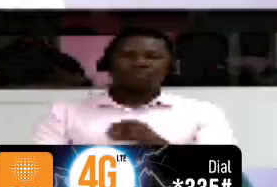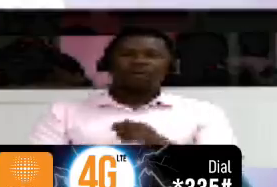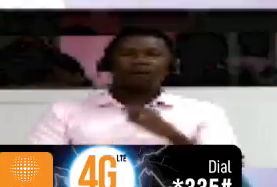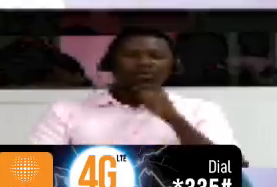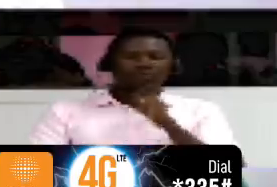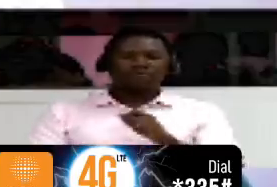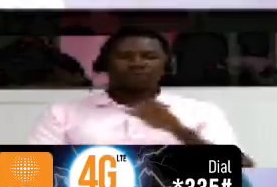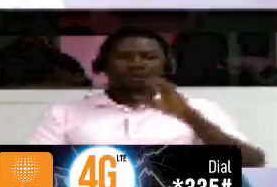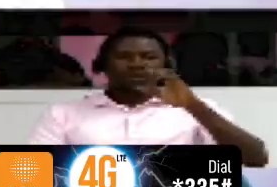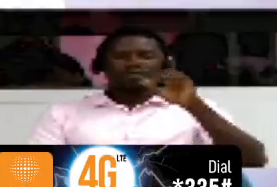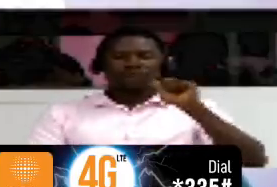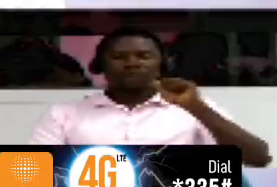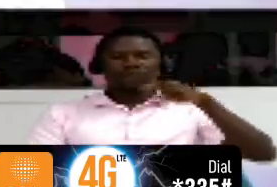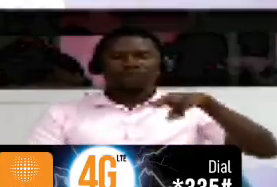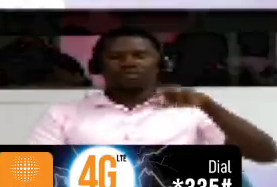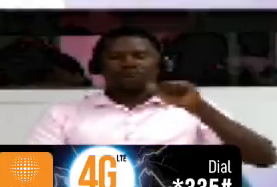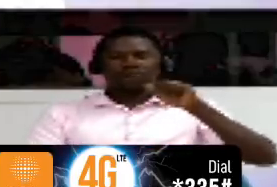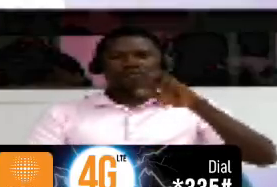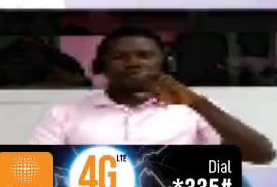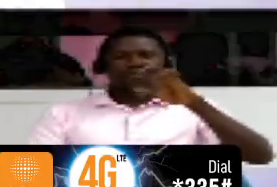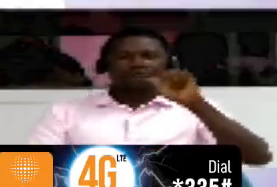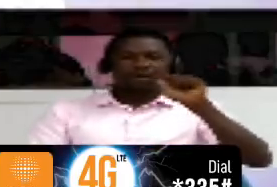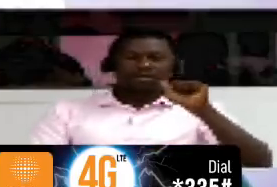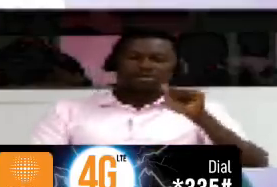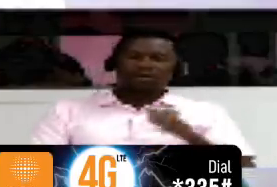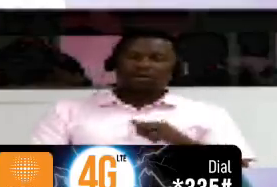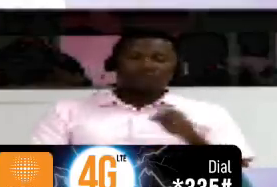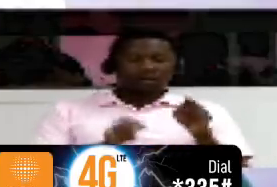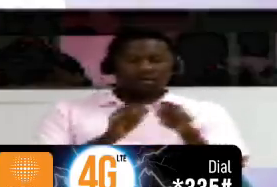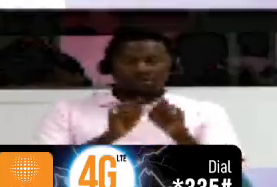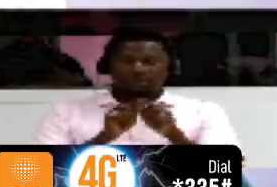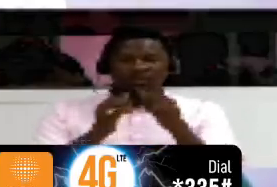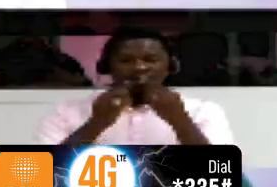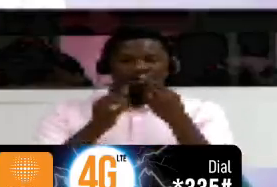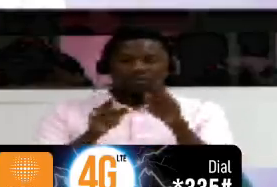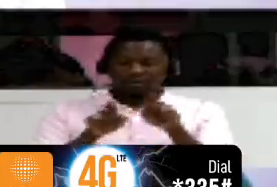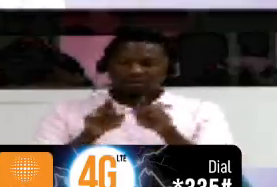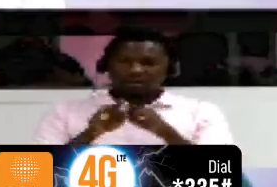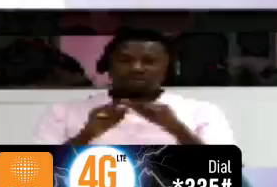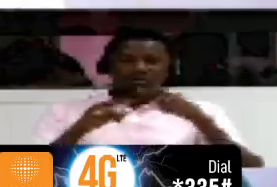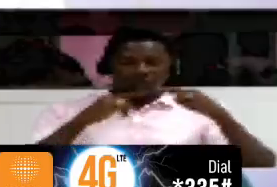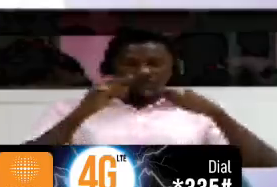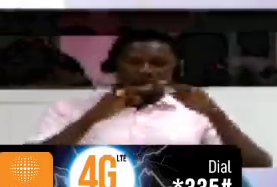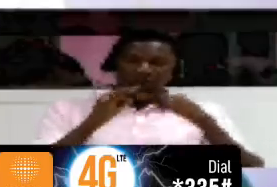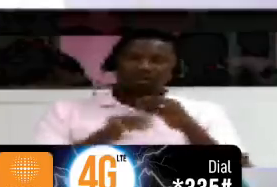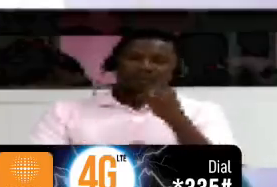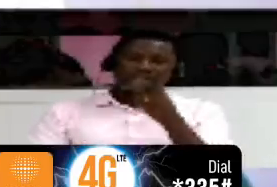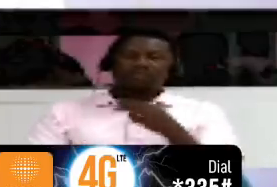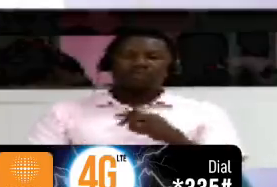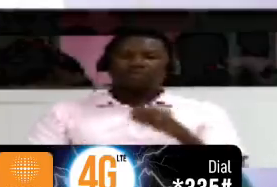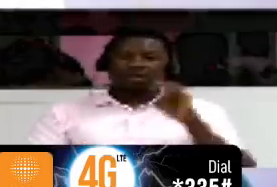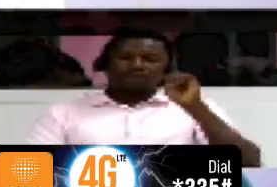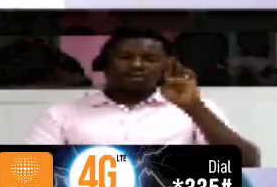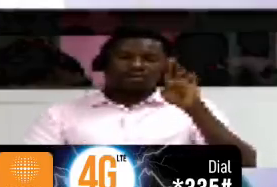story, and equally added that Ibrahima was indeed an average